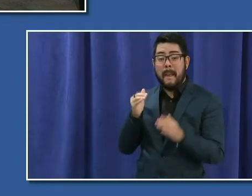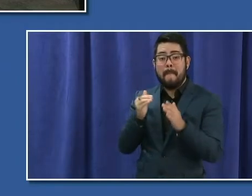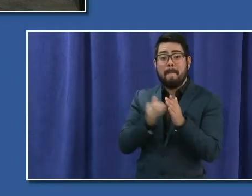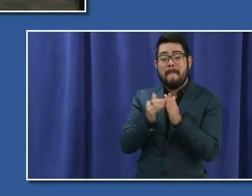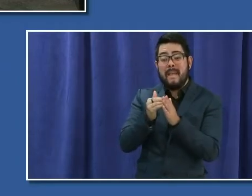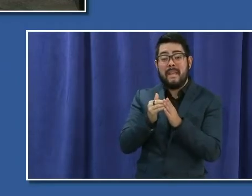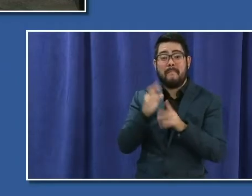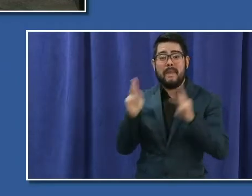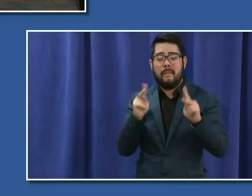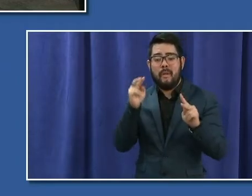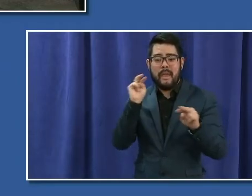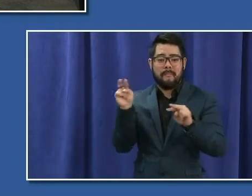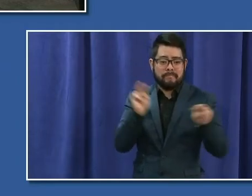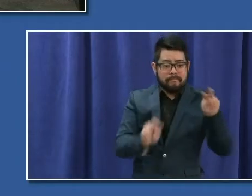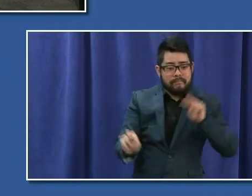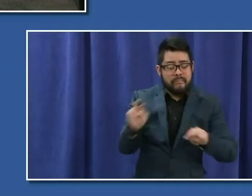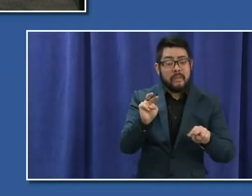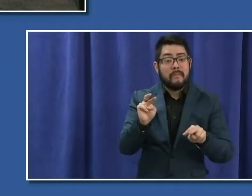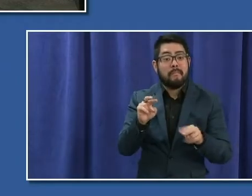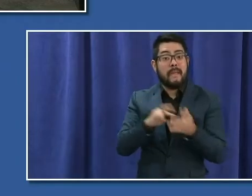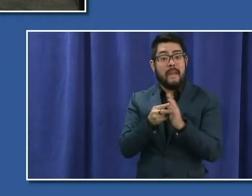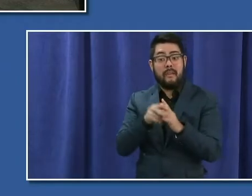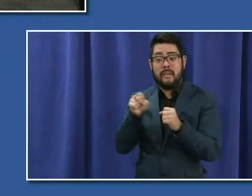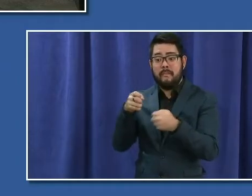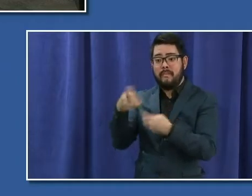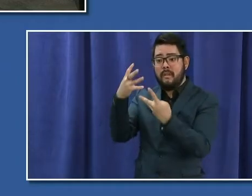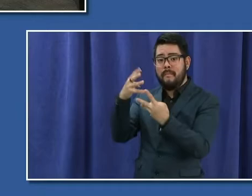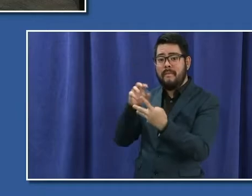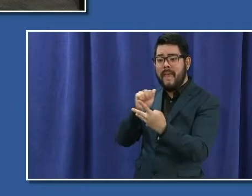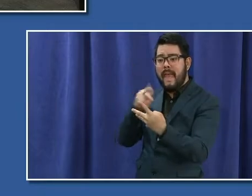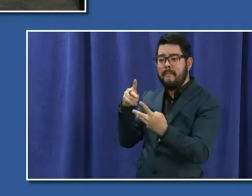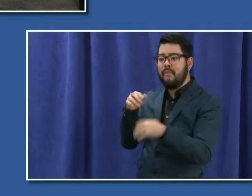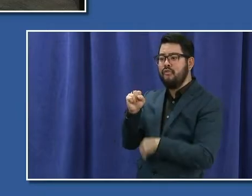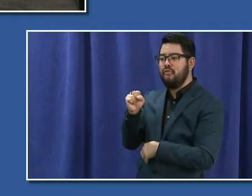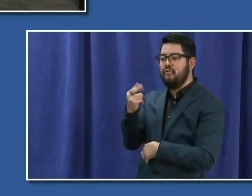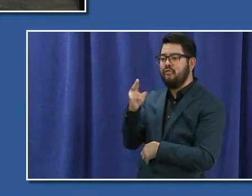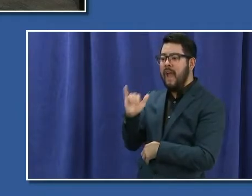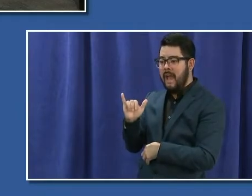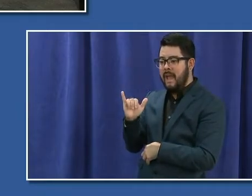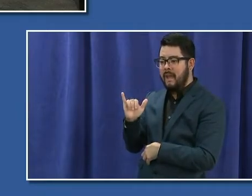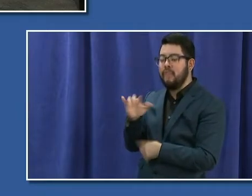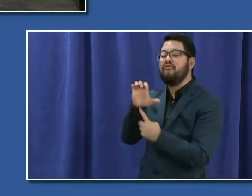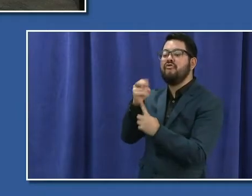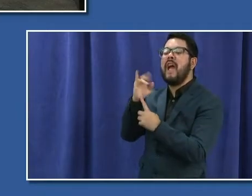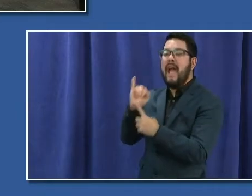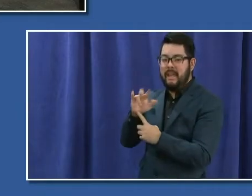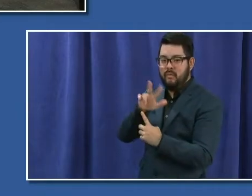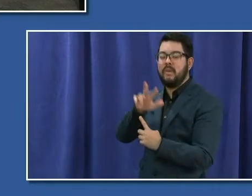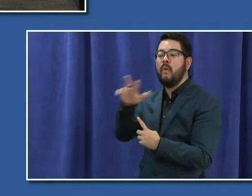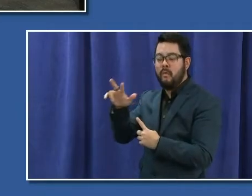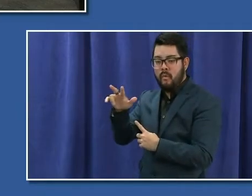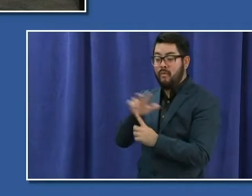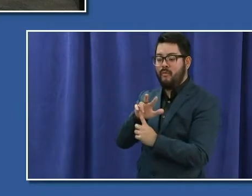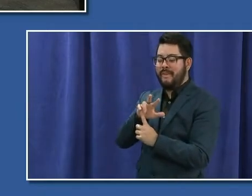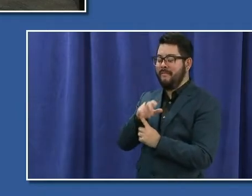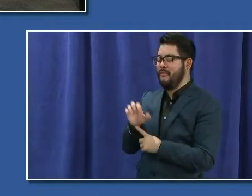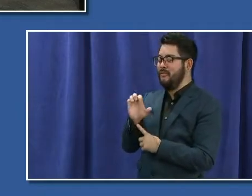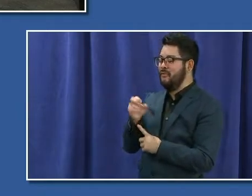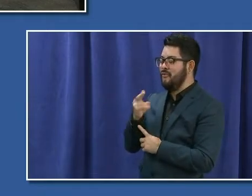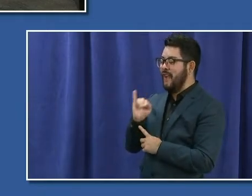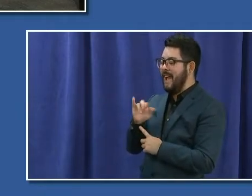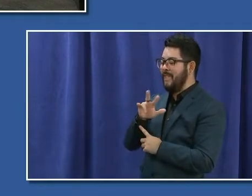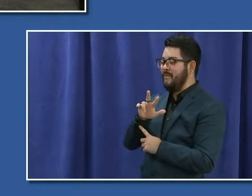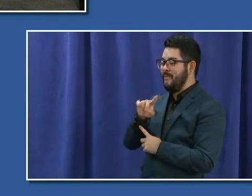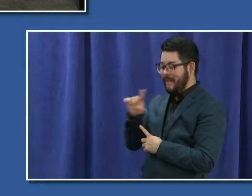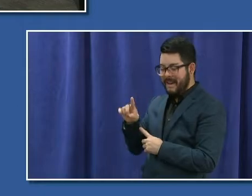city that could either use our app, which is Shy 311, or you can call 311 and tell us the need that you see in your